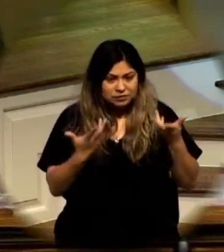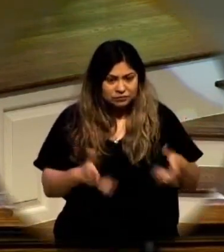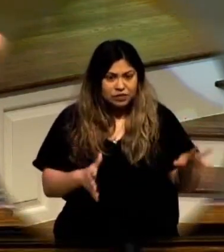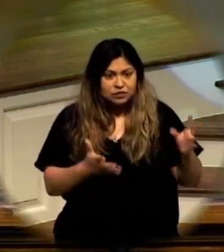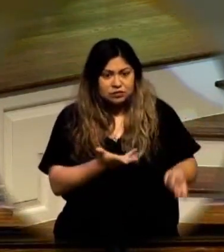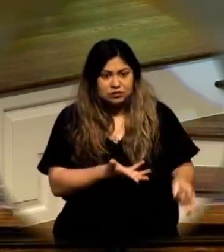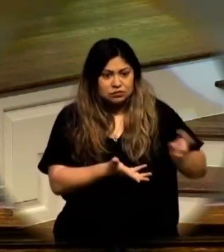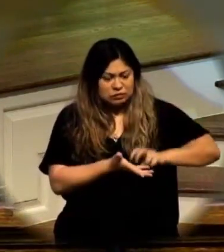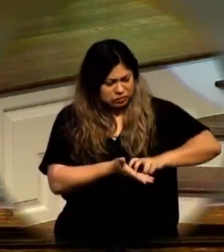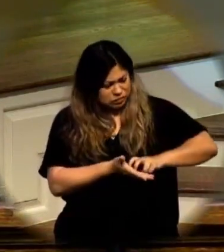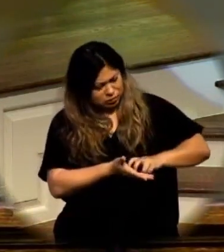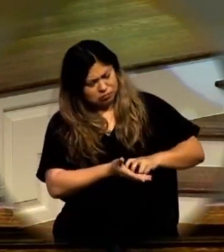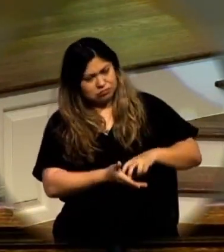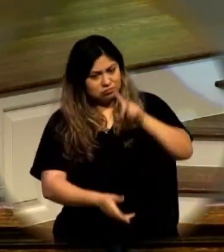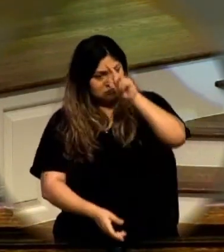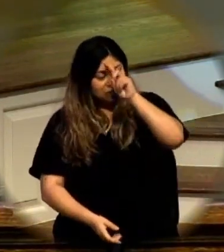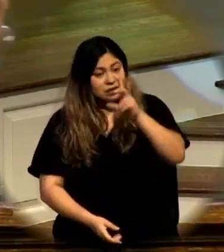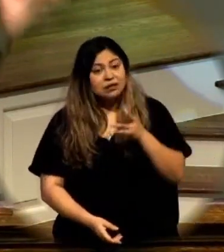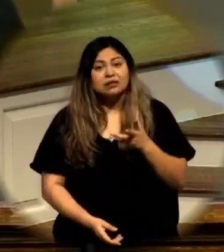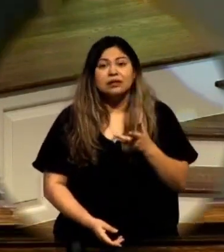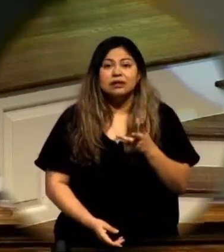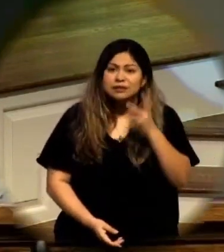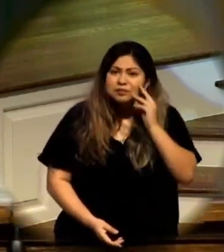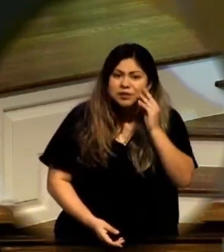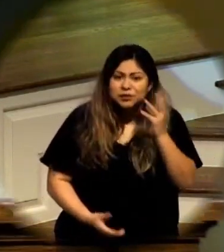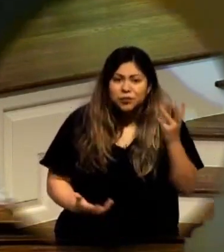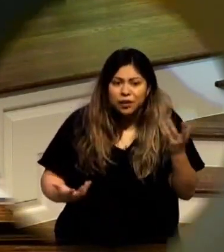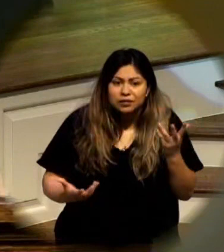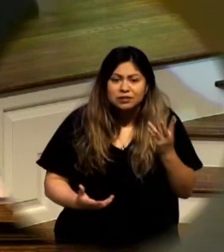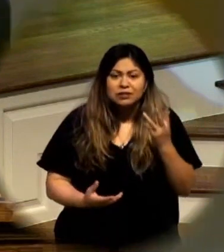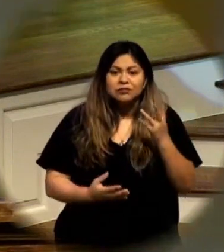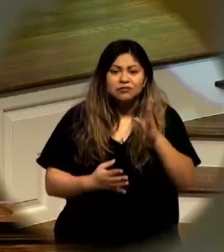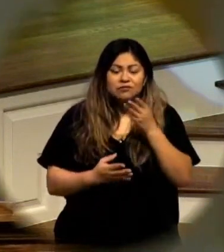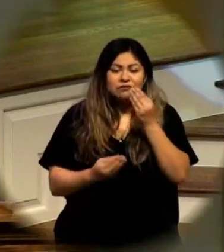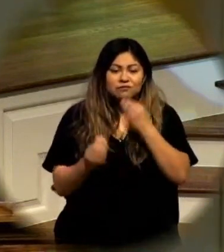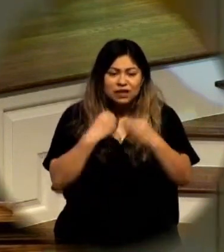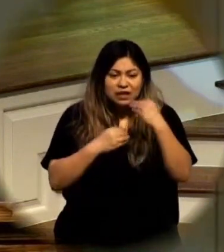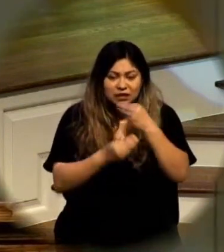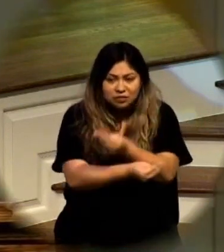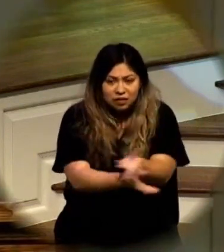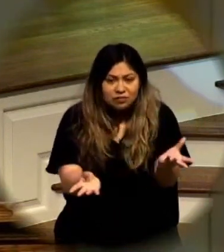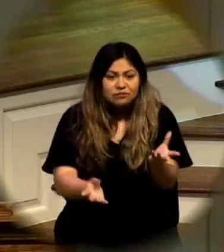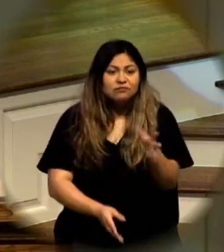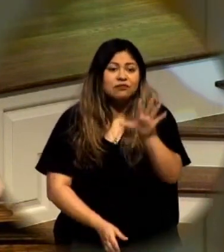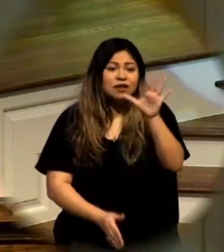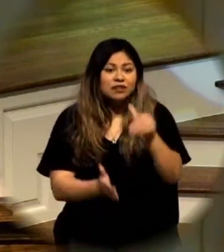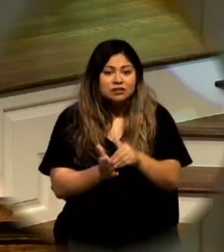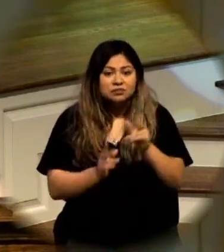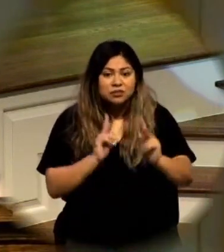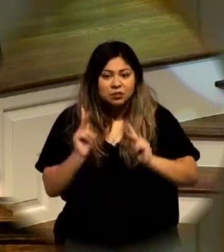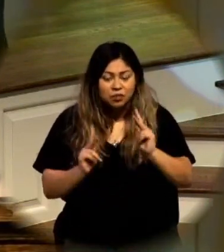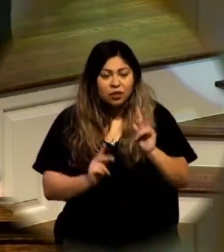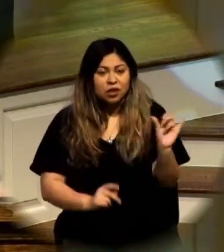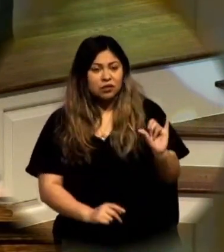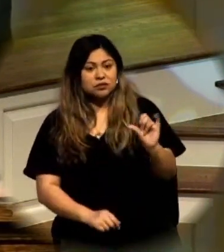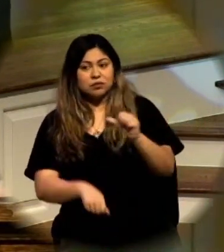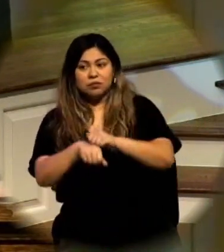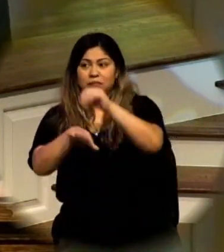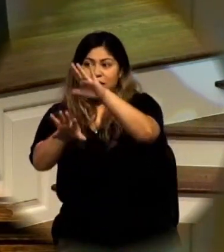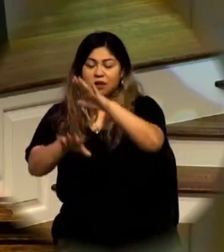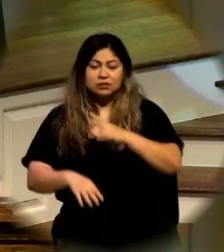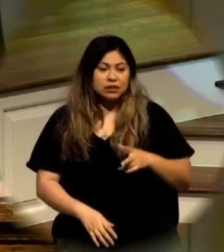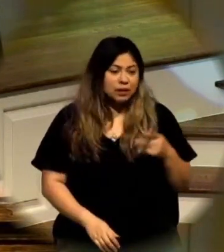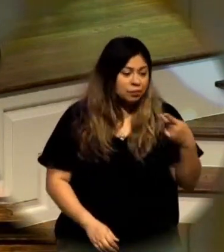the feeding of the 5,000. They experience the transfiguration and Peter's confession, you are the Christ.